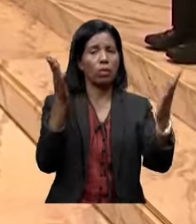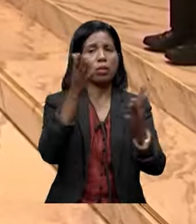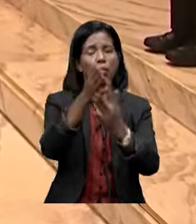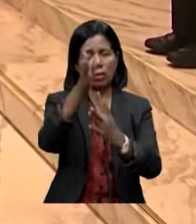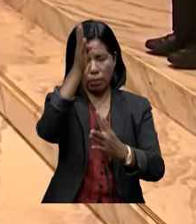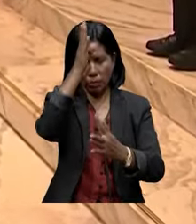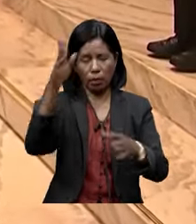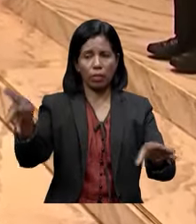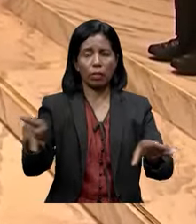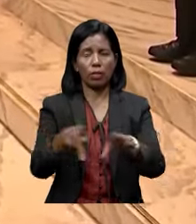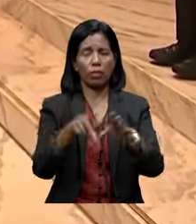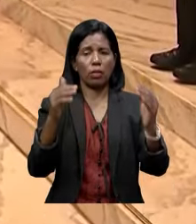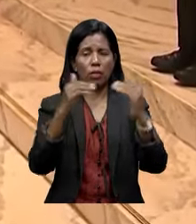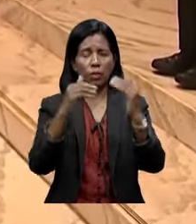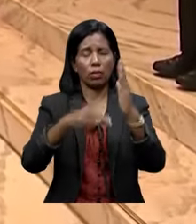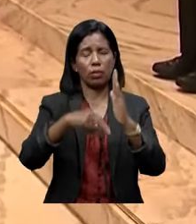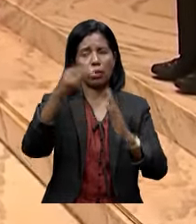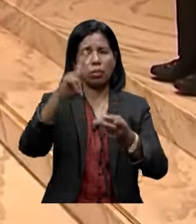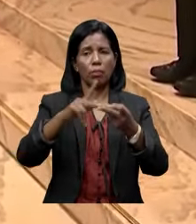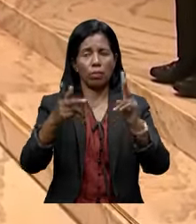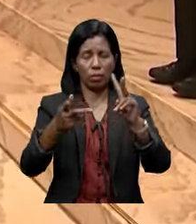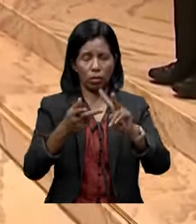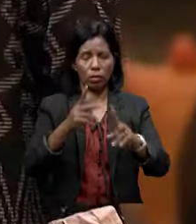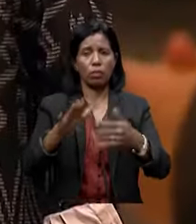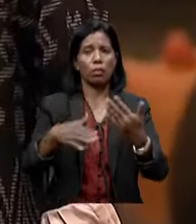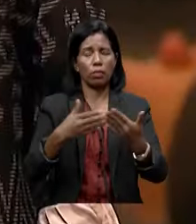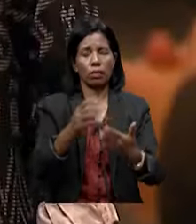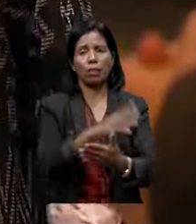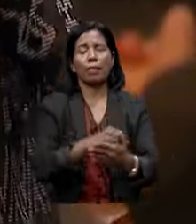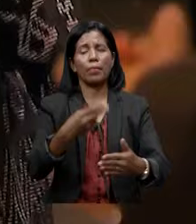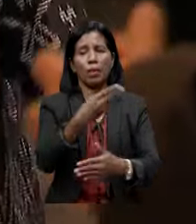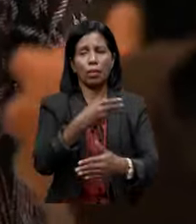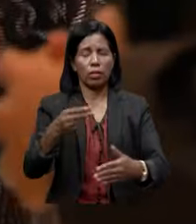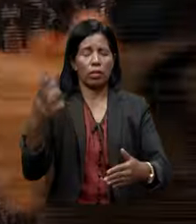on for foronesia